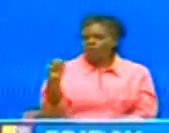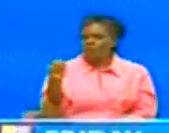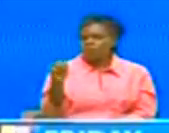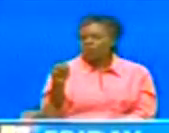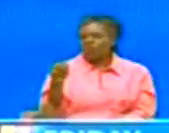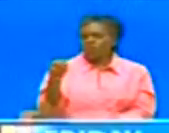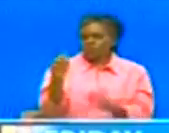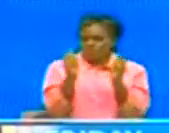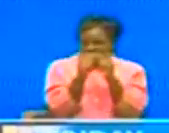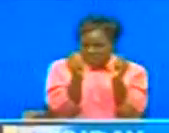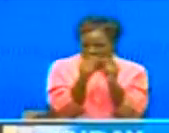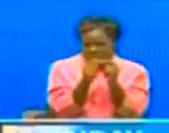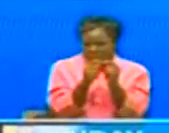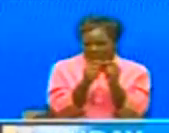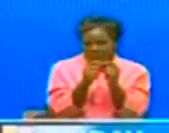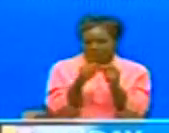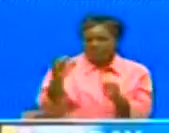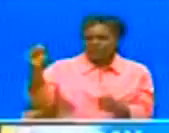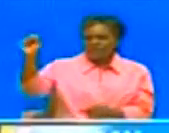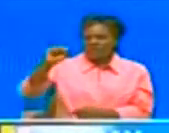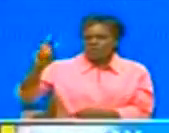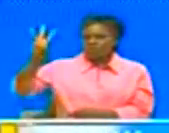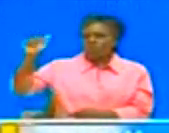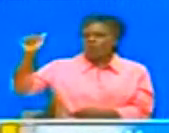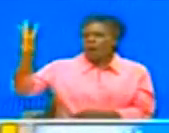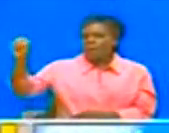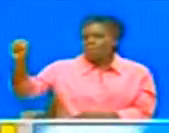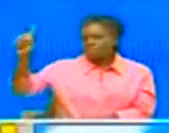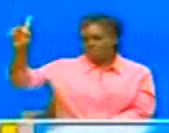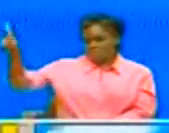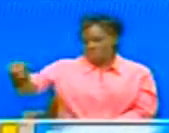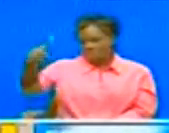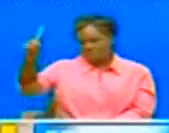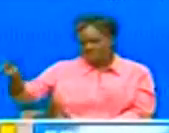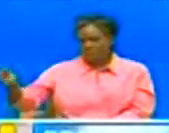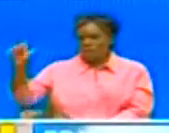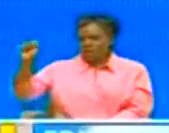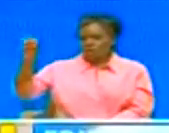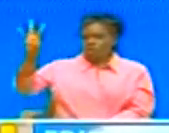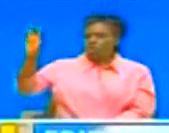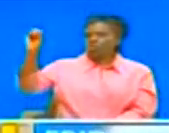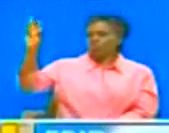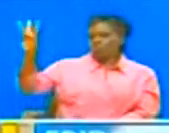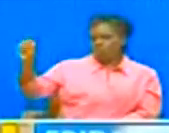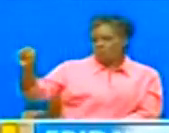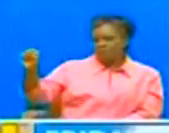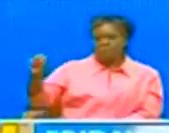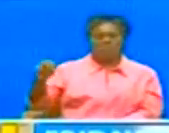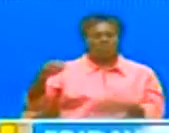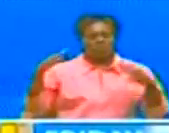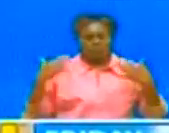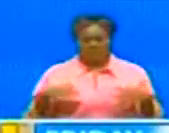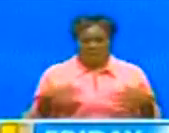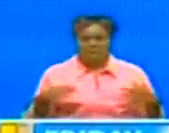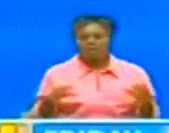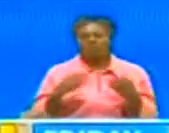a swarm of bees. So swarm, no. All right. Swarm. Swarm. Willis, that's a great way to end there.